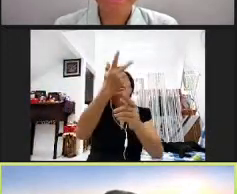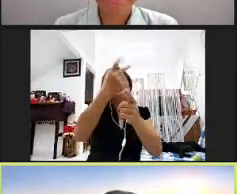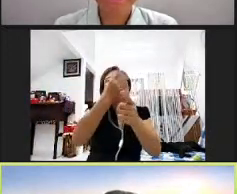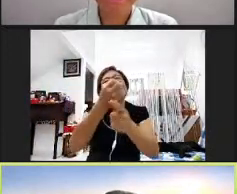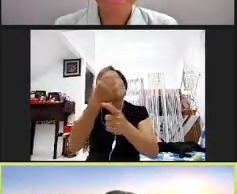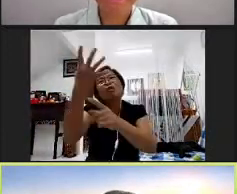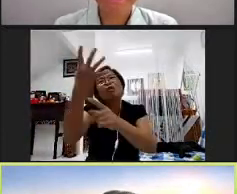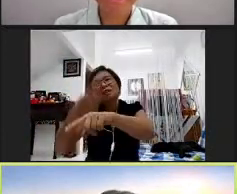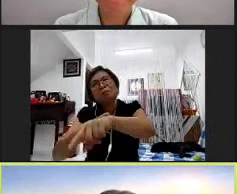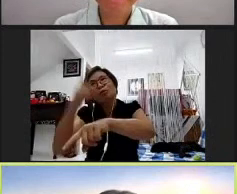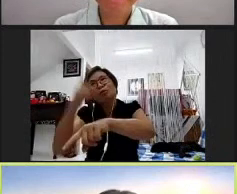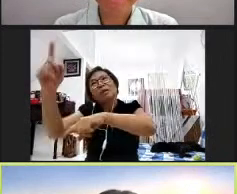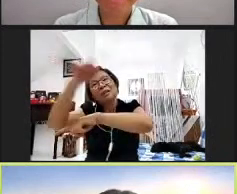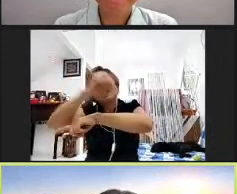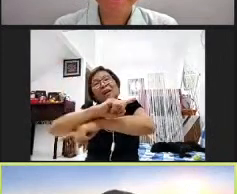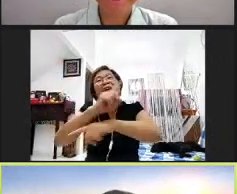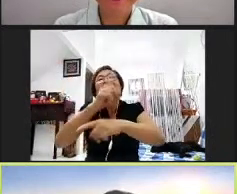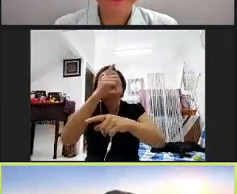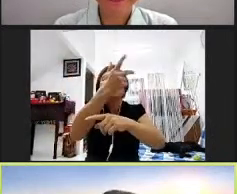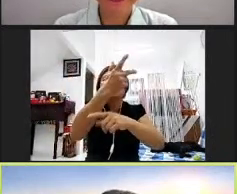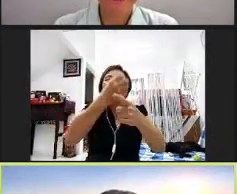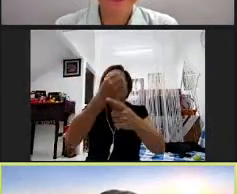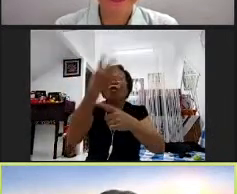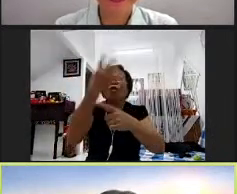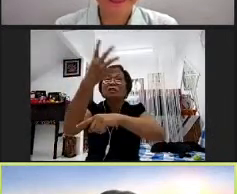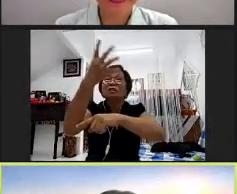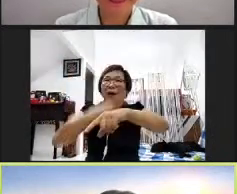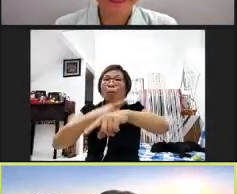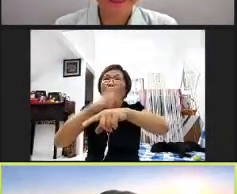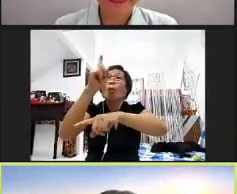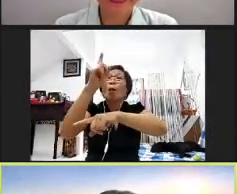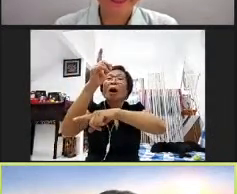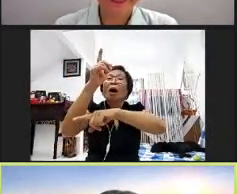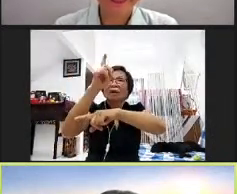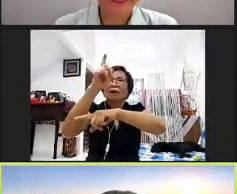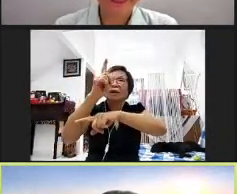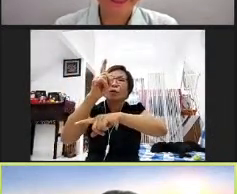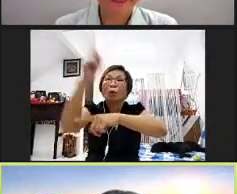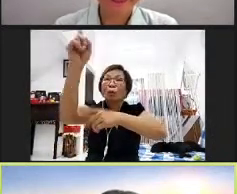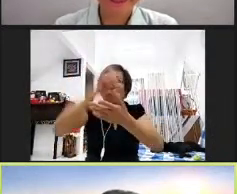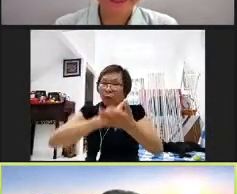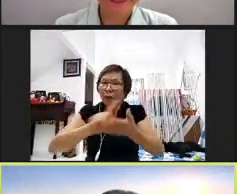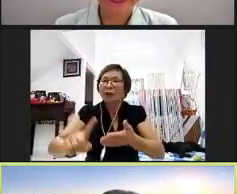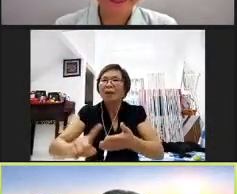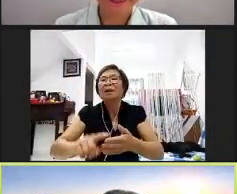per day, per night in the week, and 3 to 4 times medical talk.